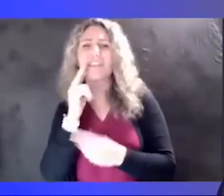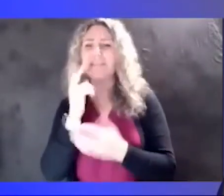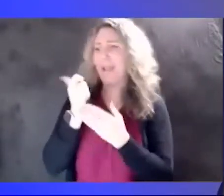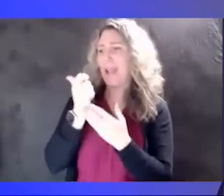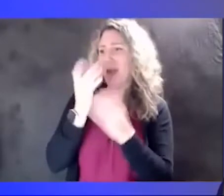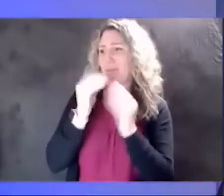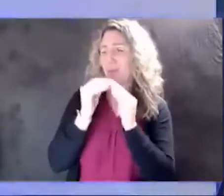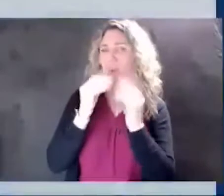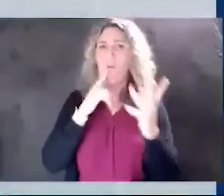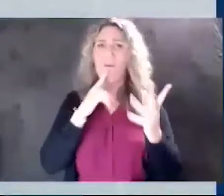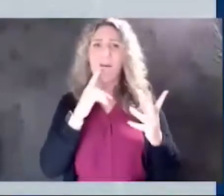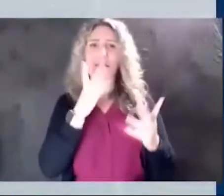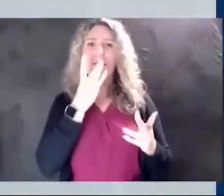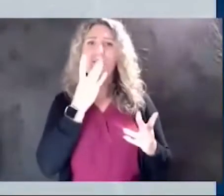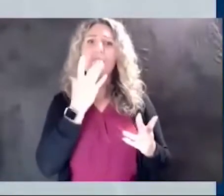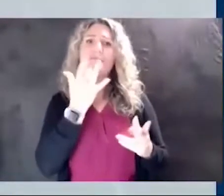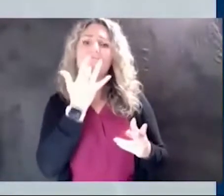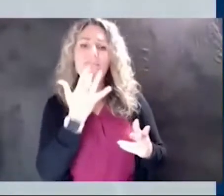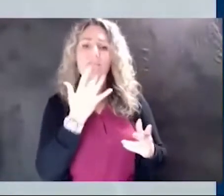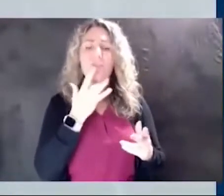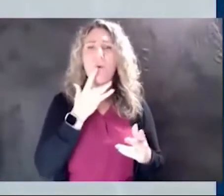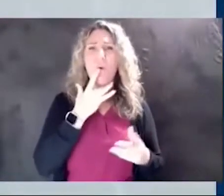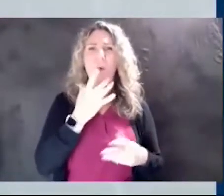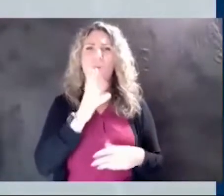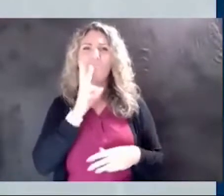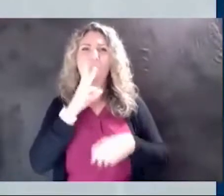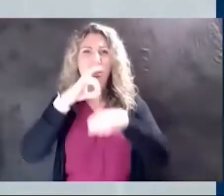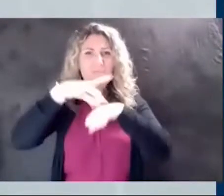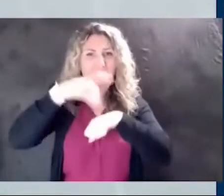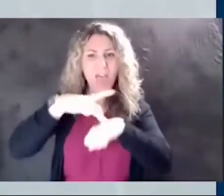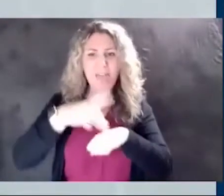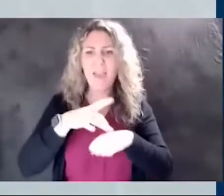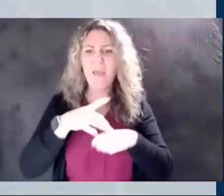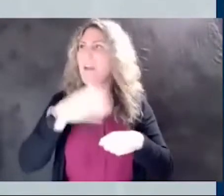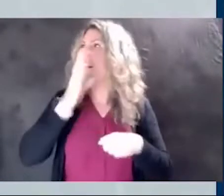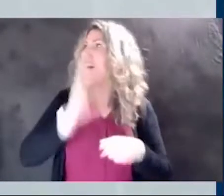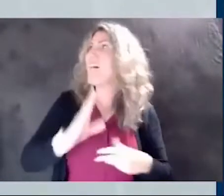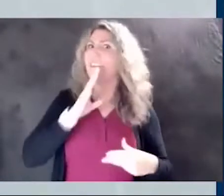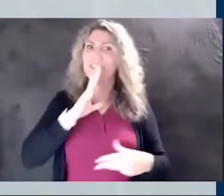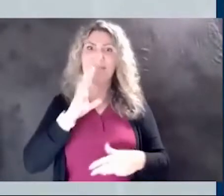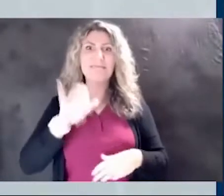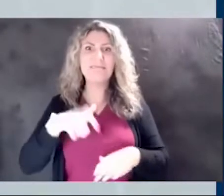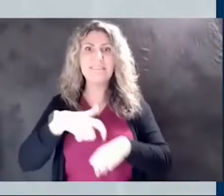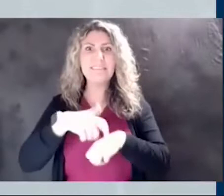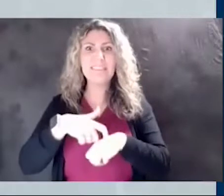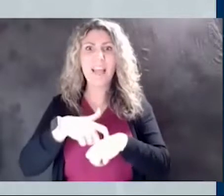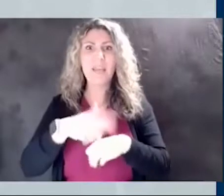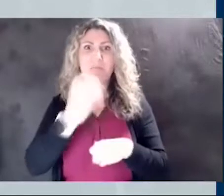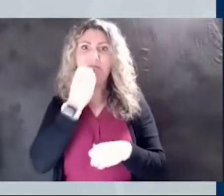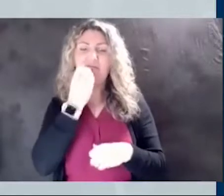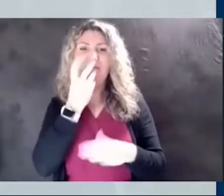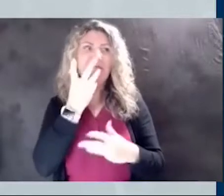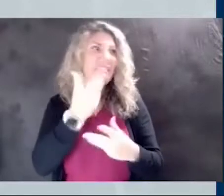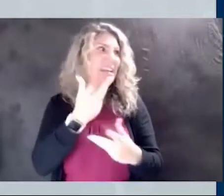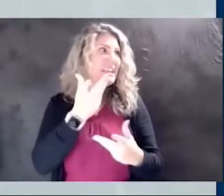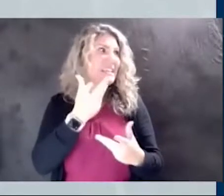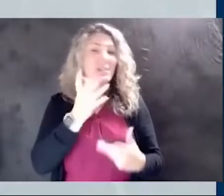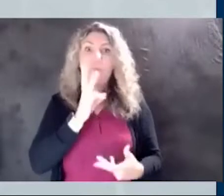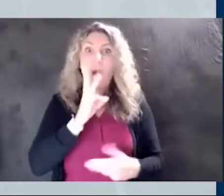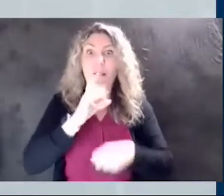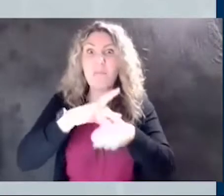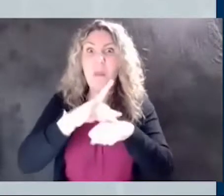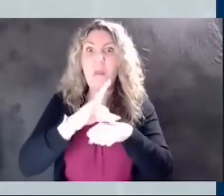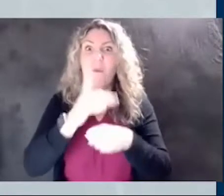that so flavorful. Watermelon, I mean, my gosh, it's that time of year, right? Yeah, it's watermelon. So I think we have to be